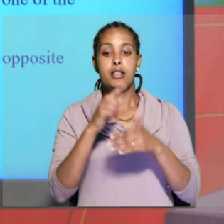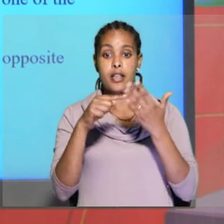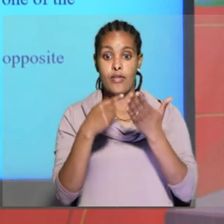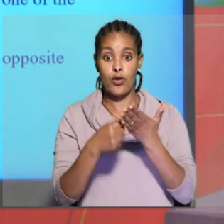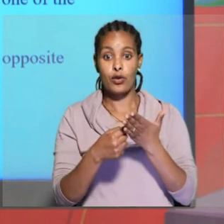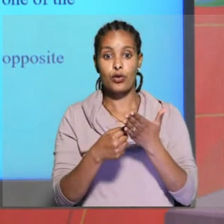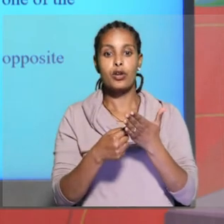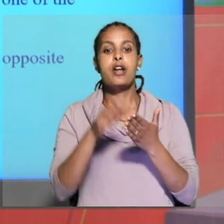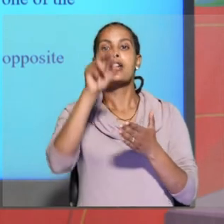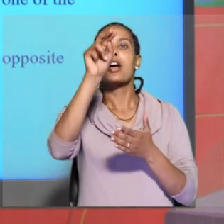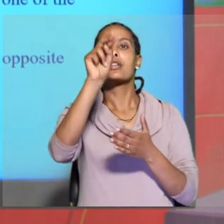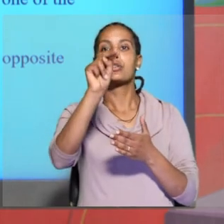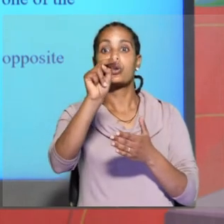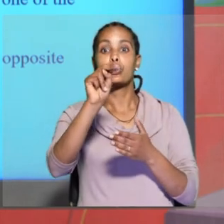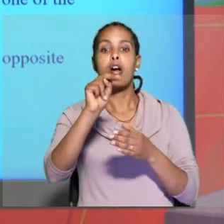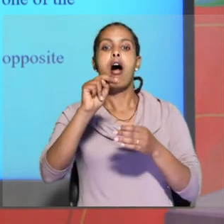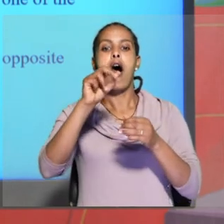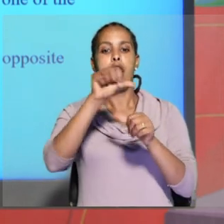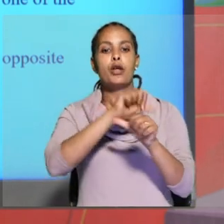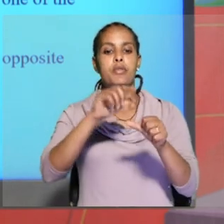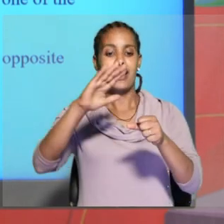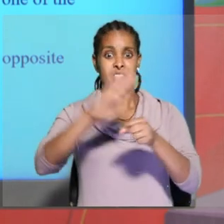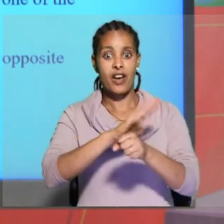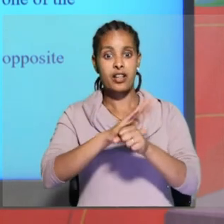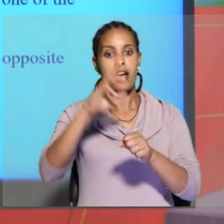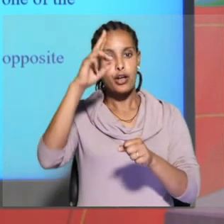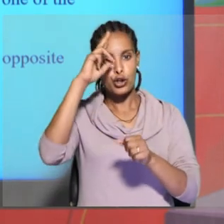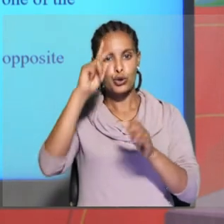Therefore, the nitrogen atom satisfy Hund's rule.